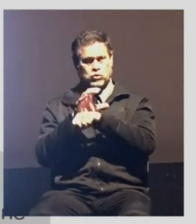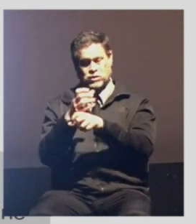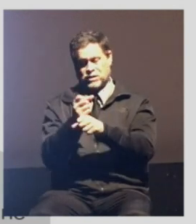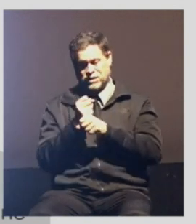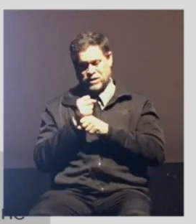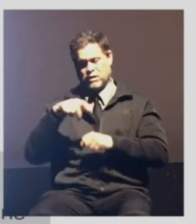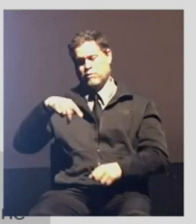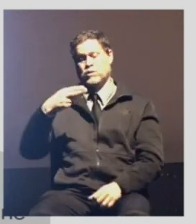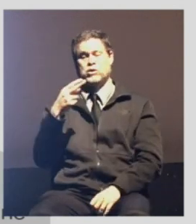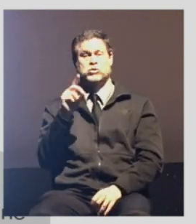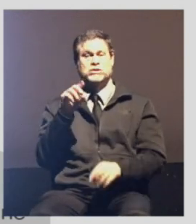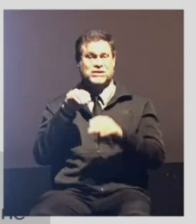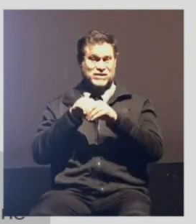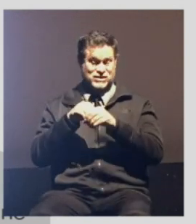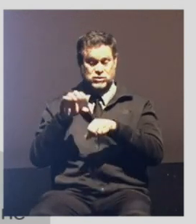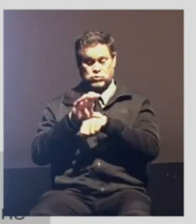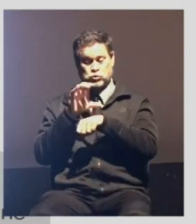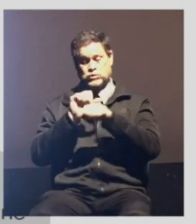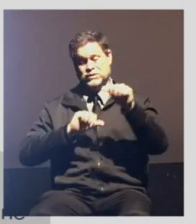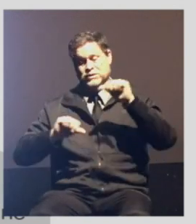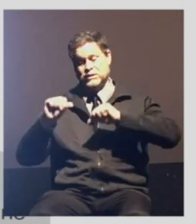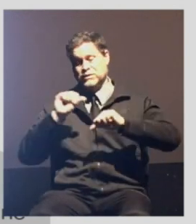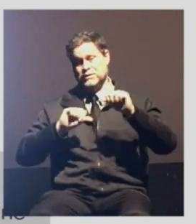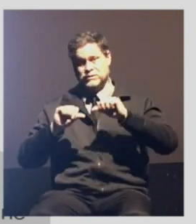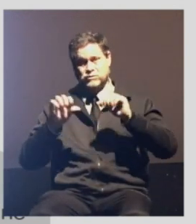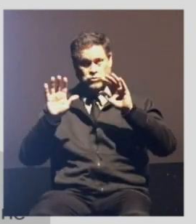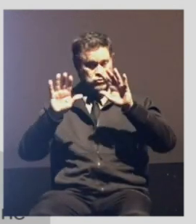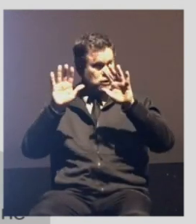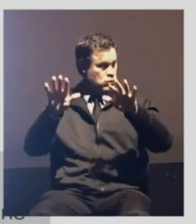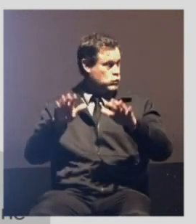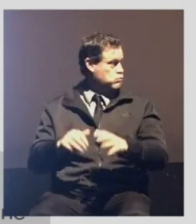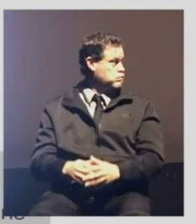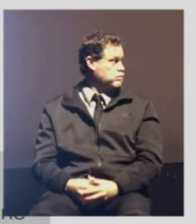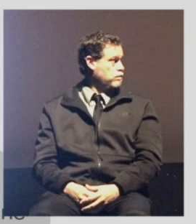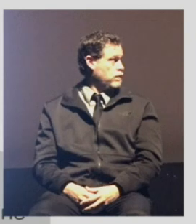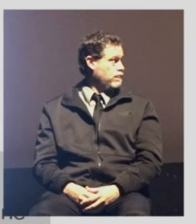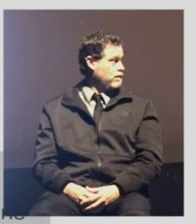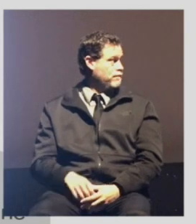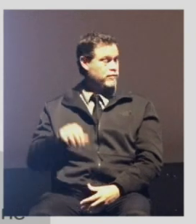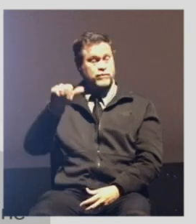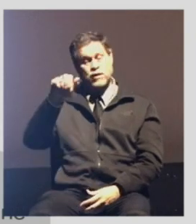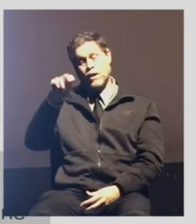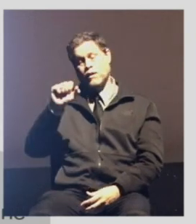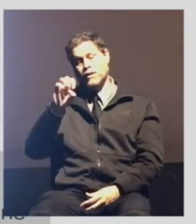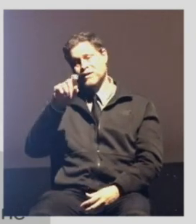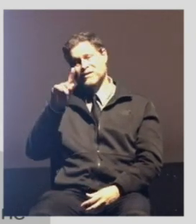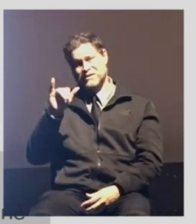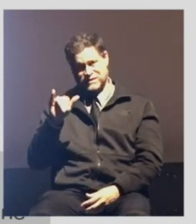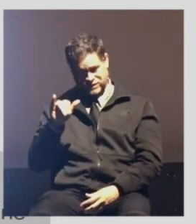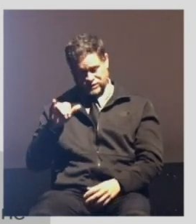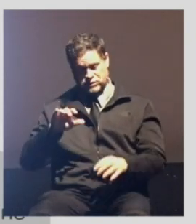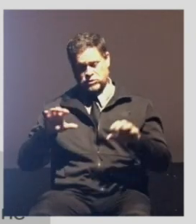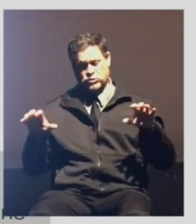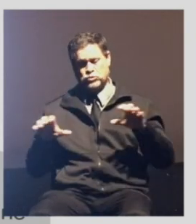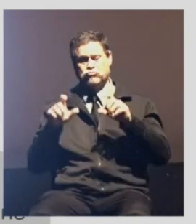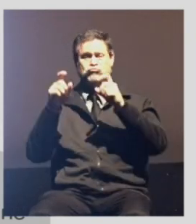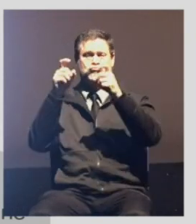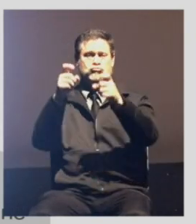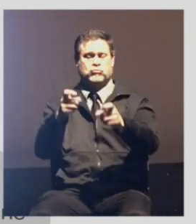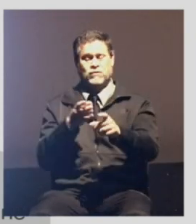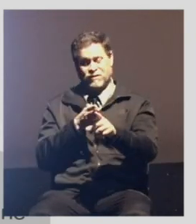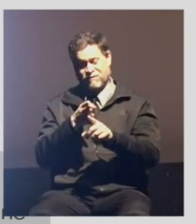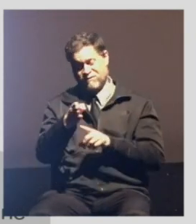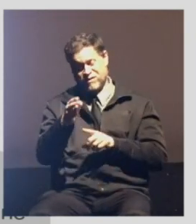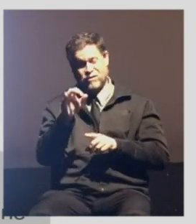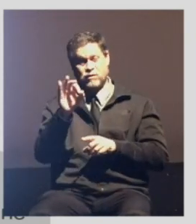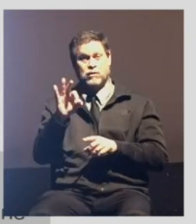a PhD in computer science. Incredible. Anna Easley, she contributed so much to the field